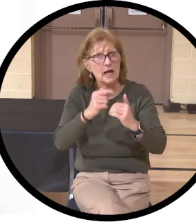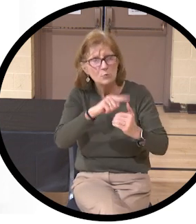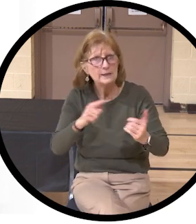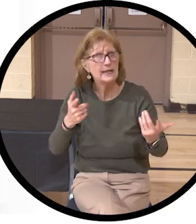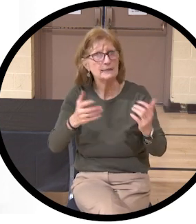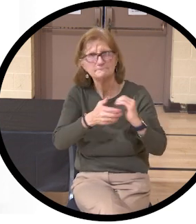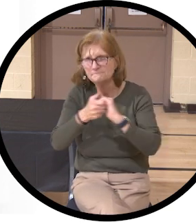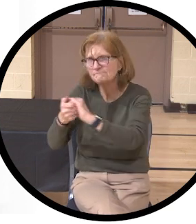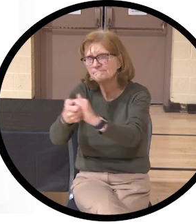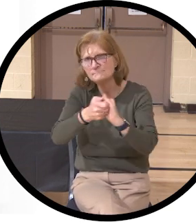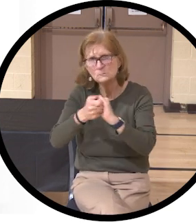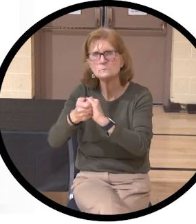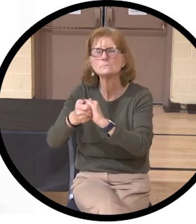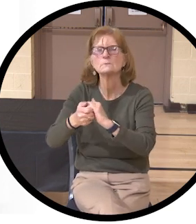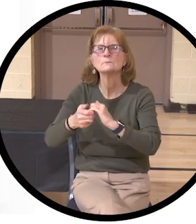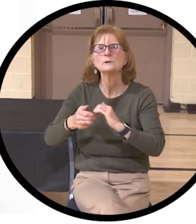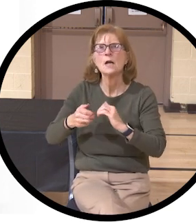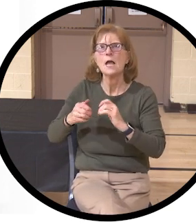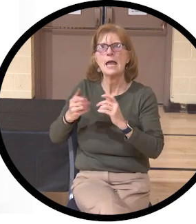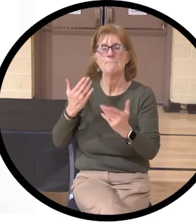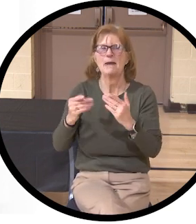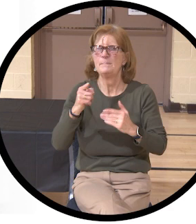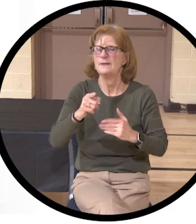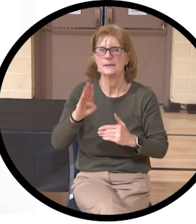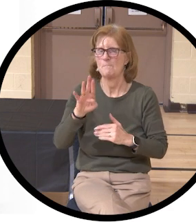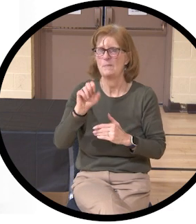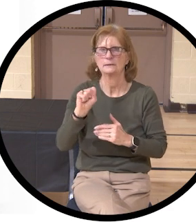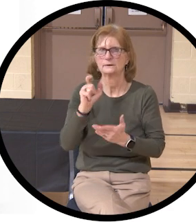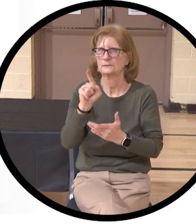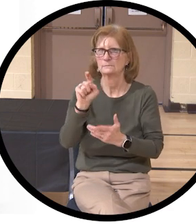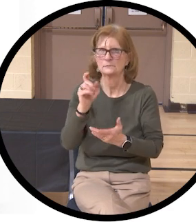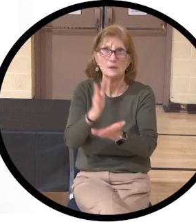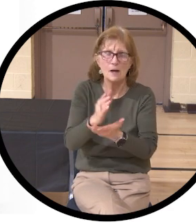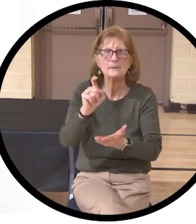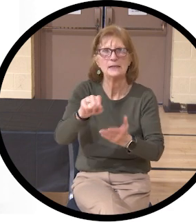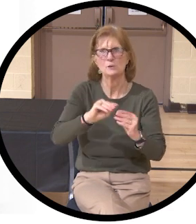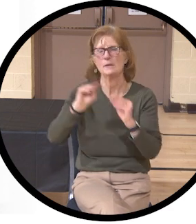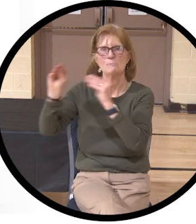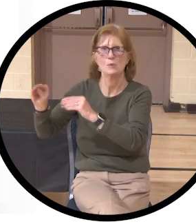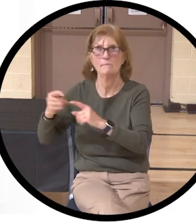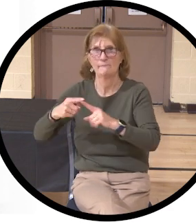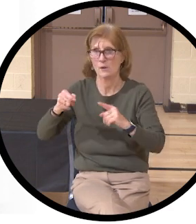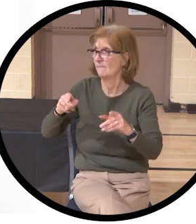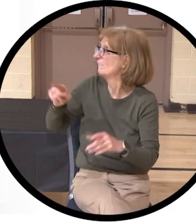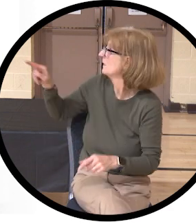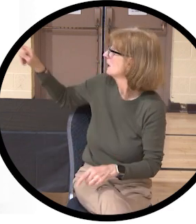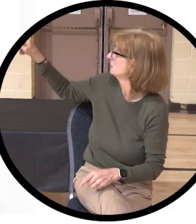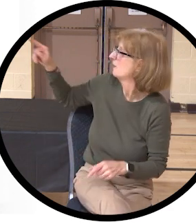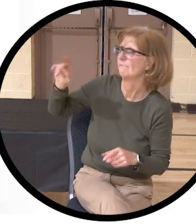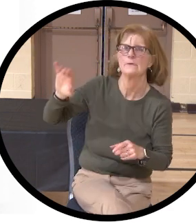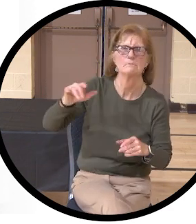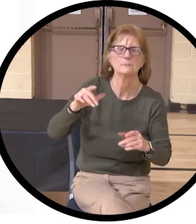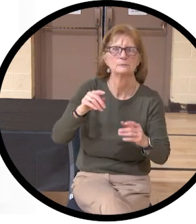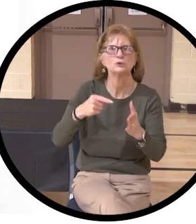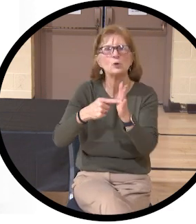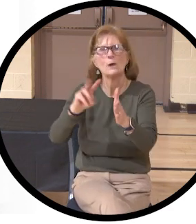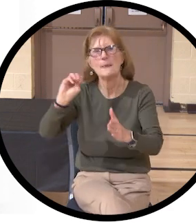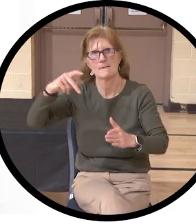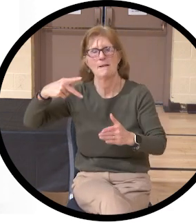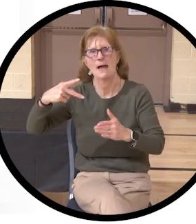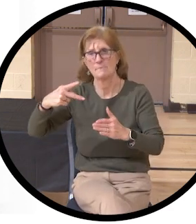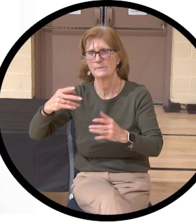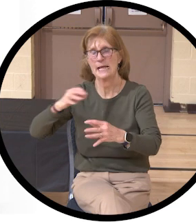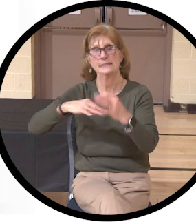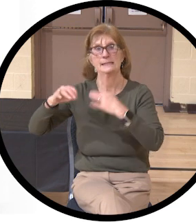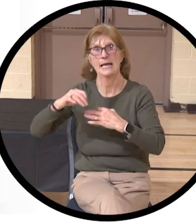move the bus stop to somewhere from this near side to the far side. So that